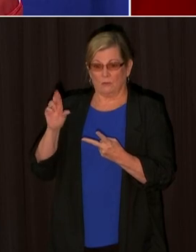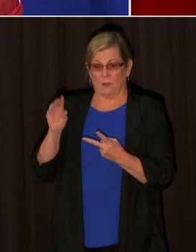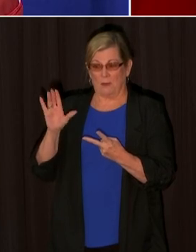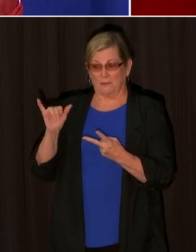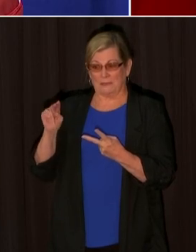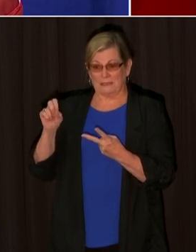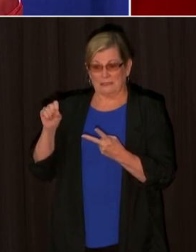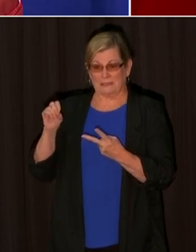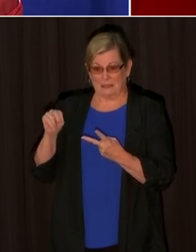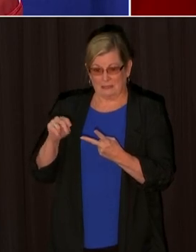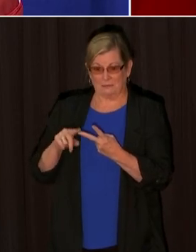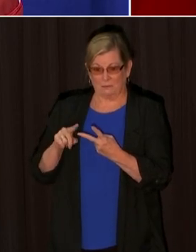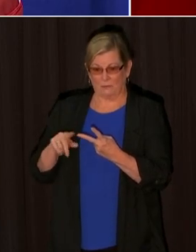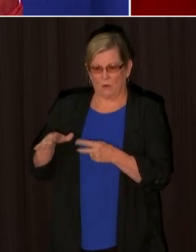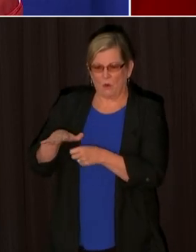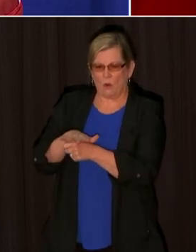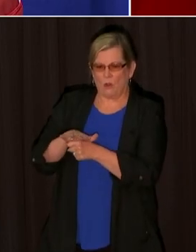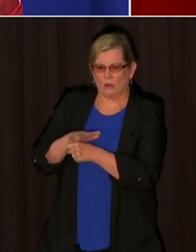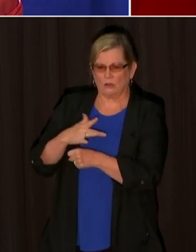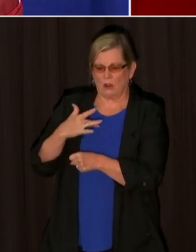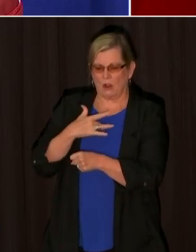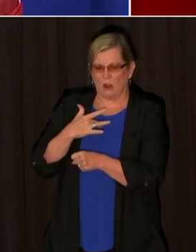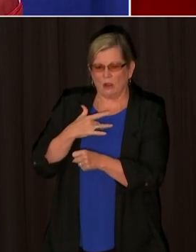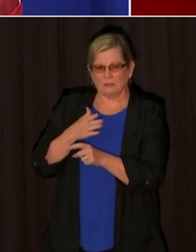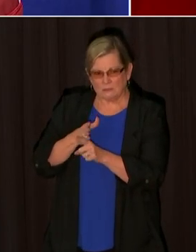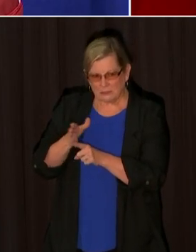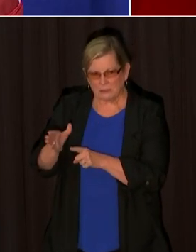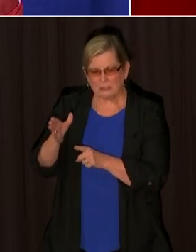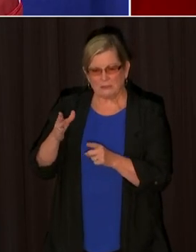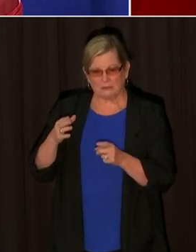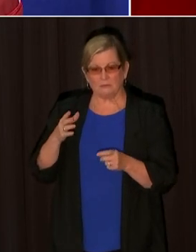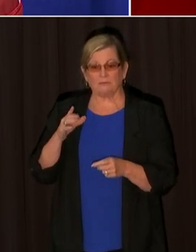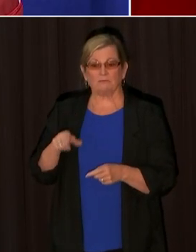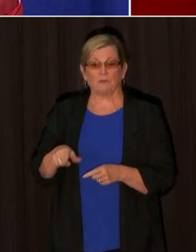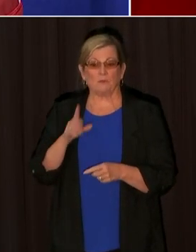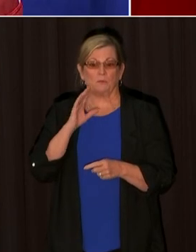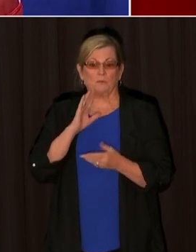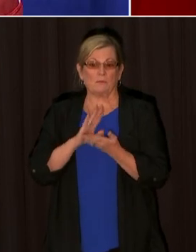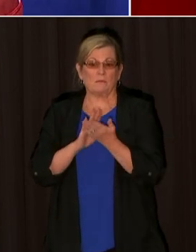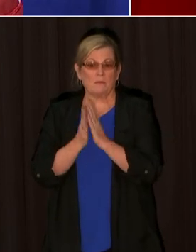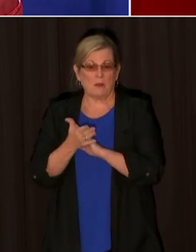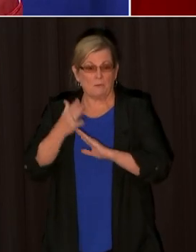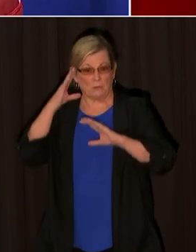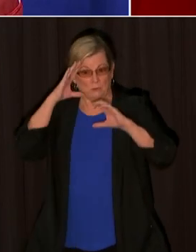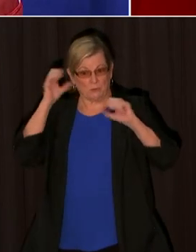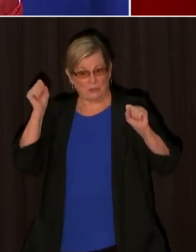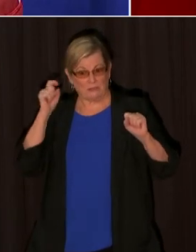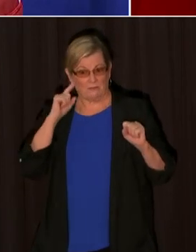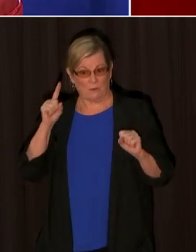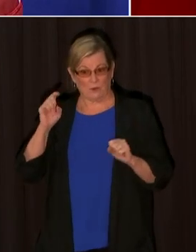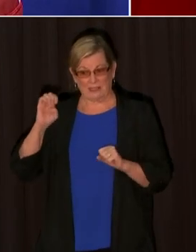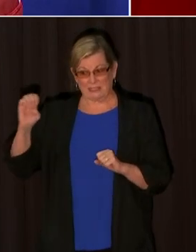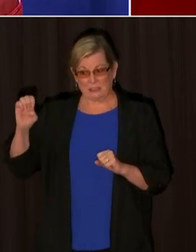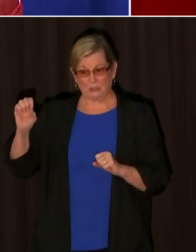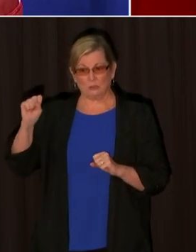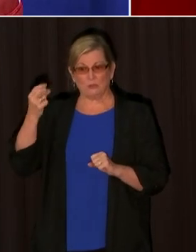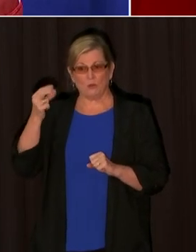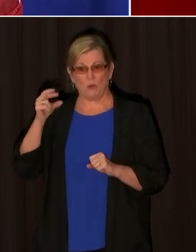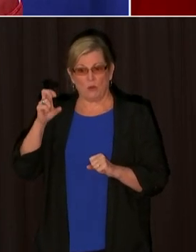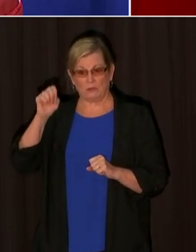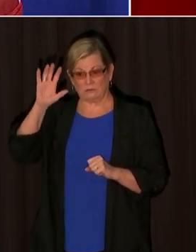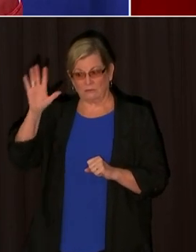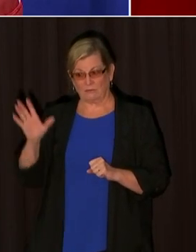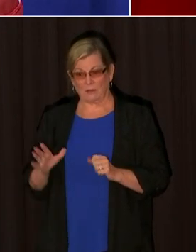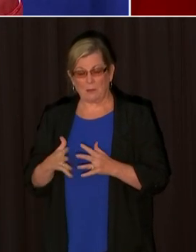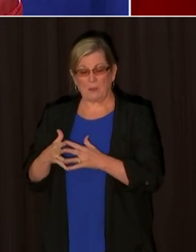local cardiologist and president-elect of the Eastern States Board of the American Heart Association. So welcome to both